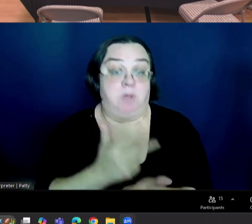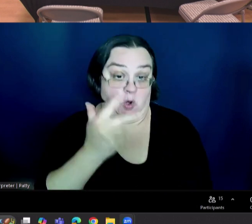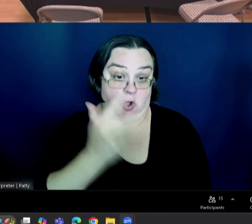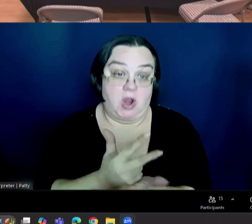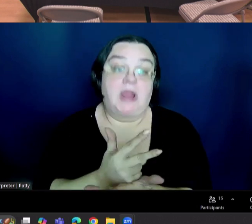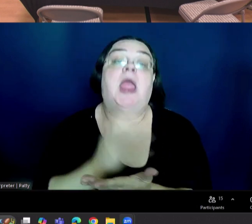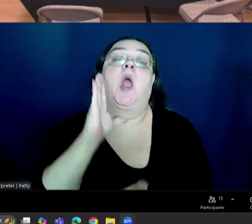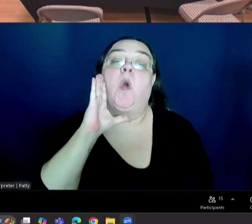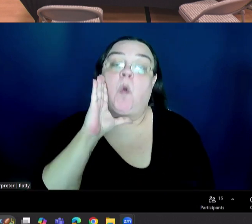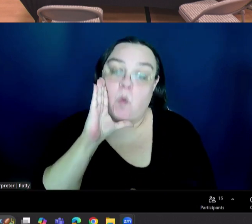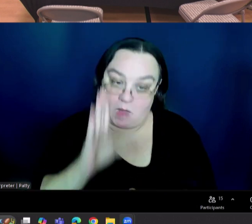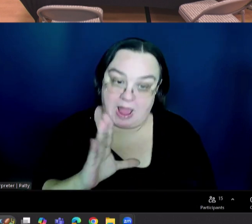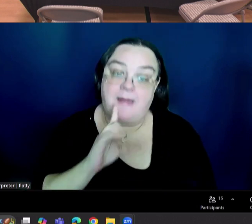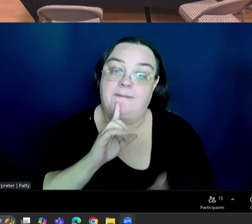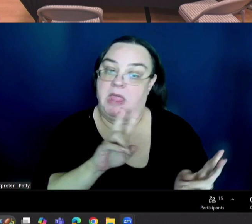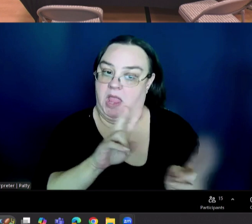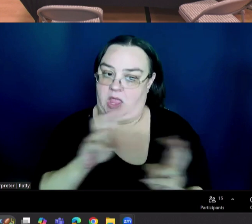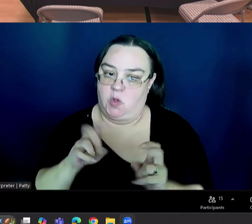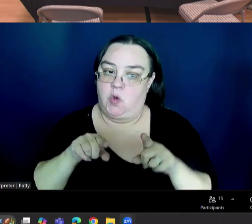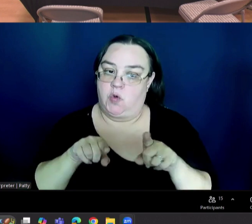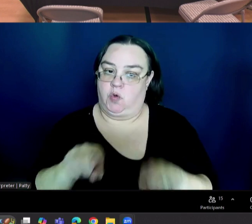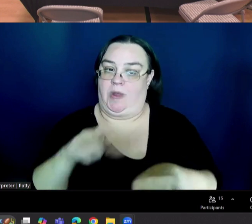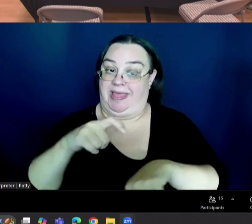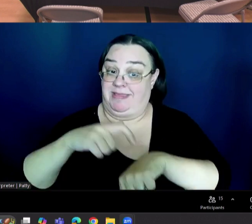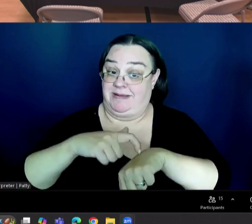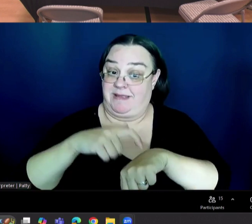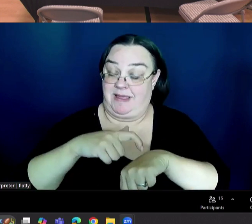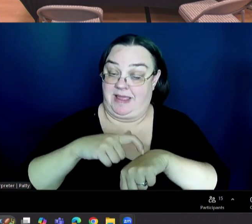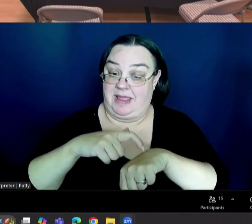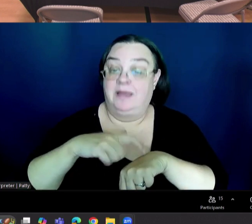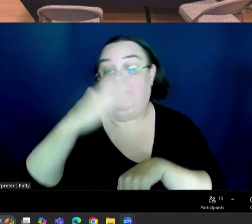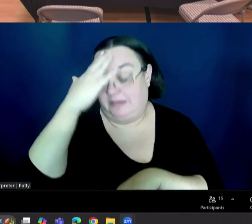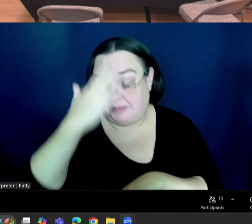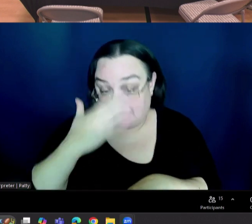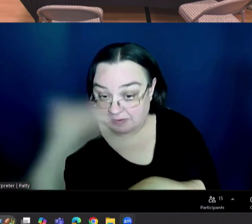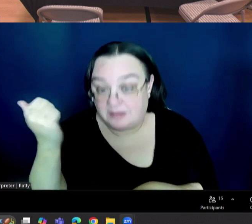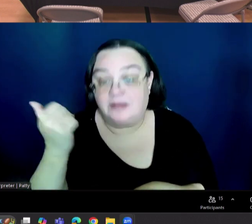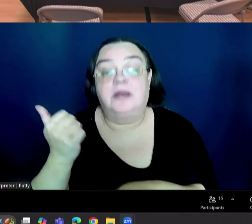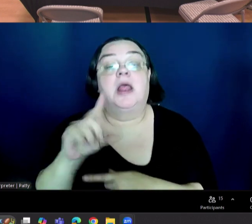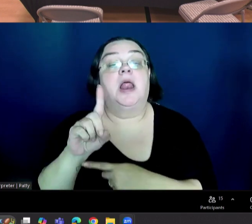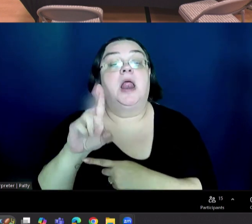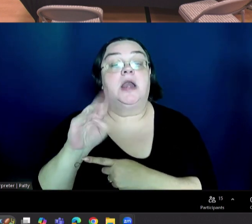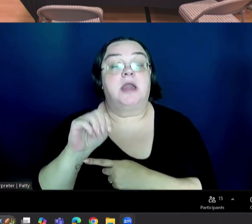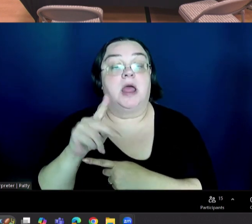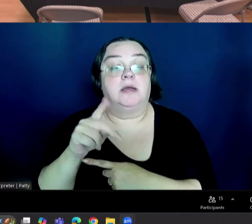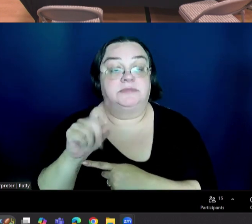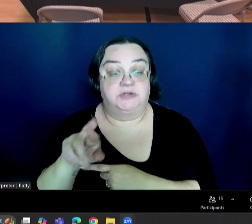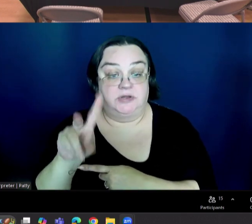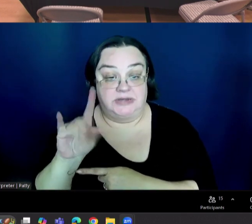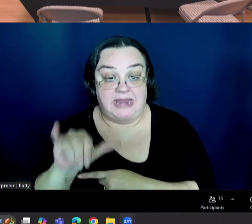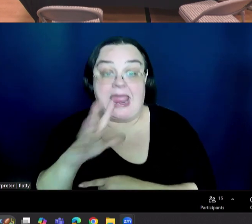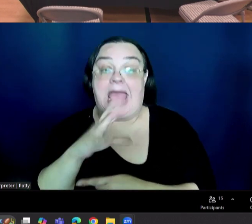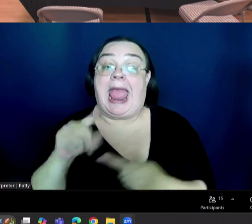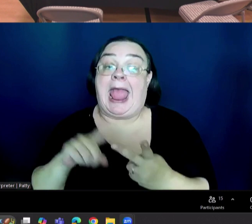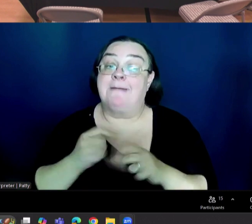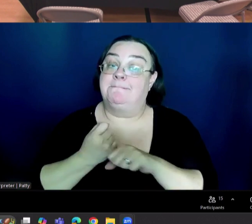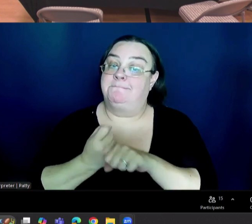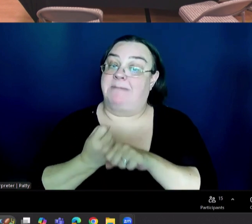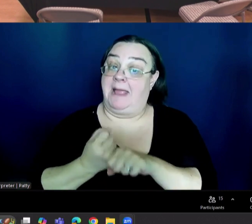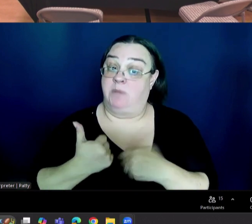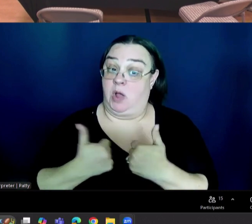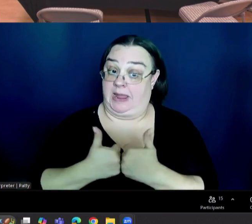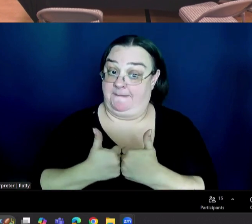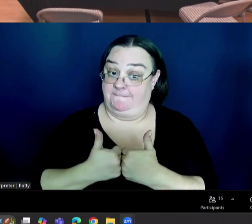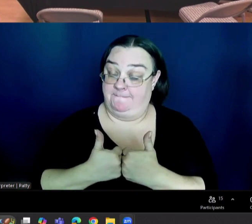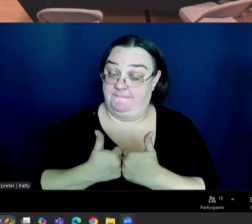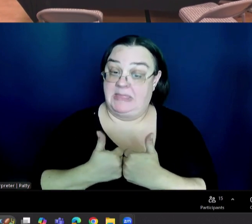issue during the time of the spring cleanup due to the dumpster day and baseball games. Okay?